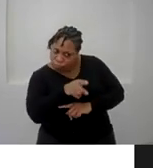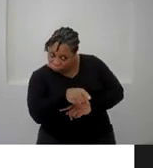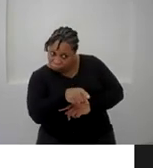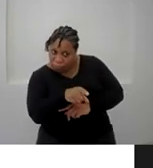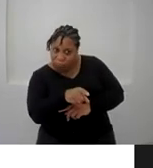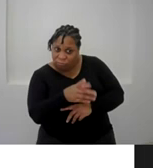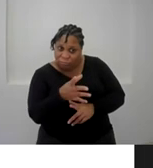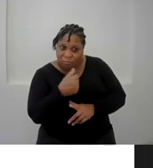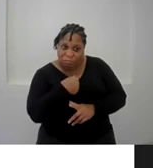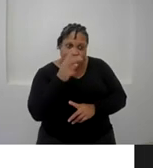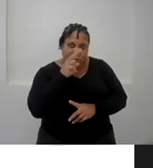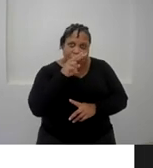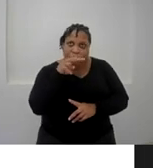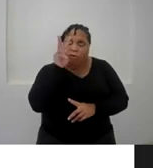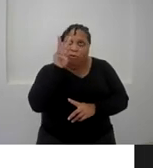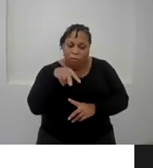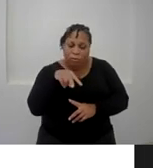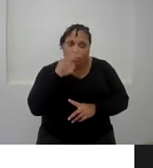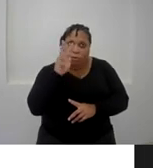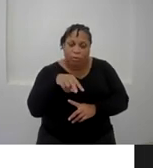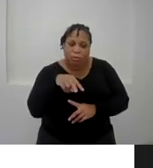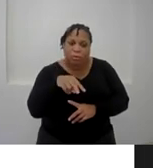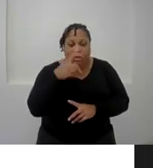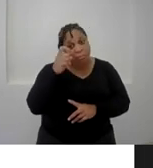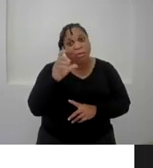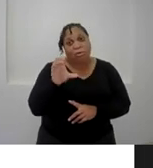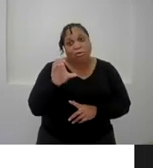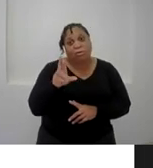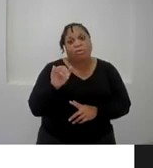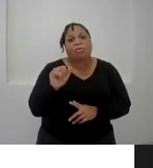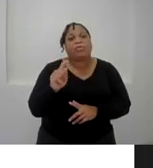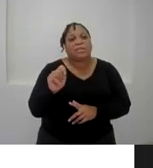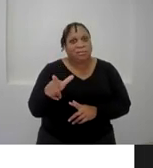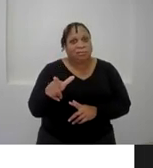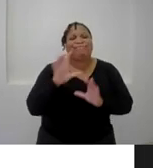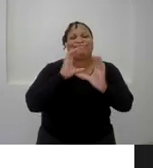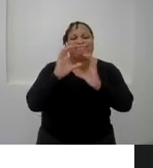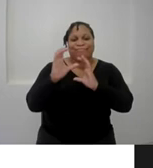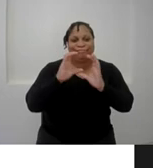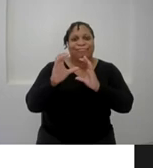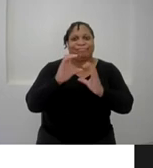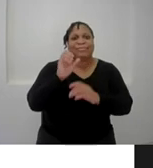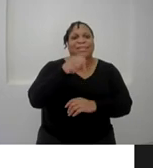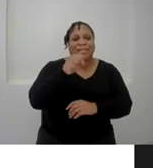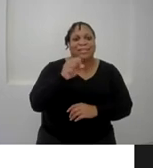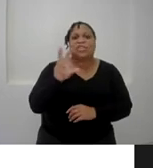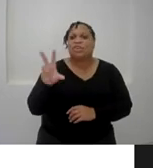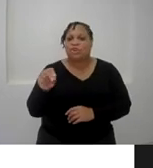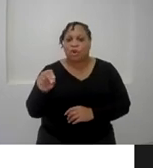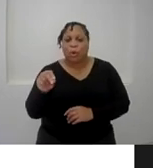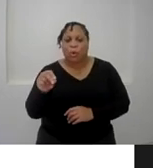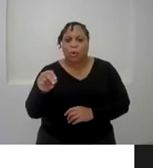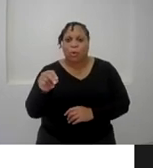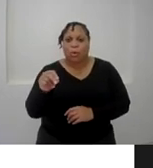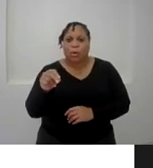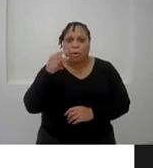by me moving my eyes up or down, because Crystal actually communicates yes and no by